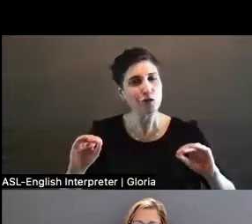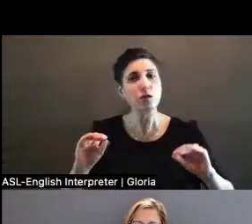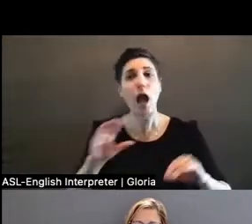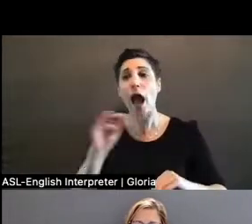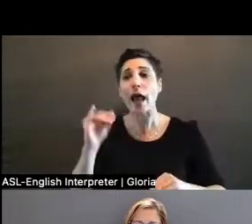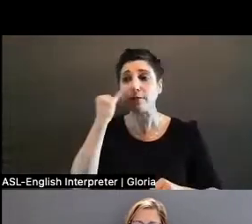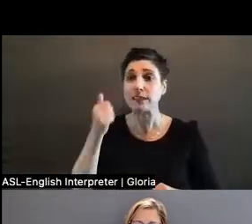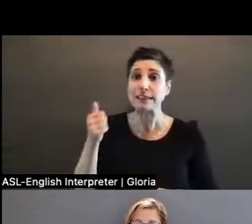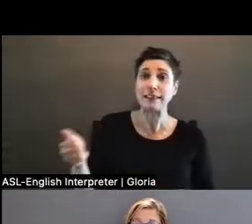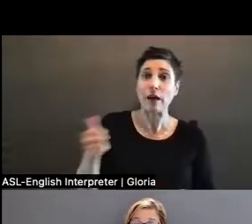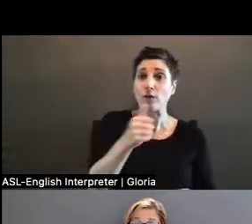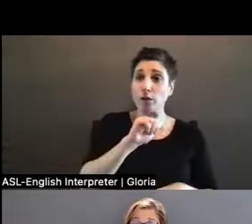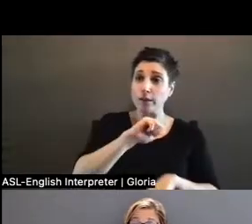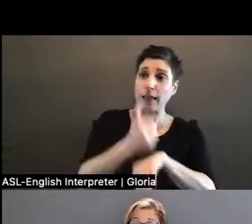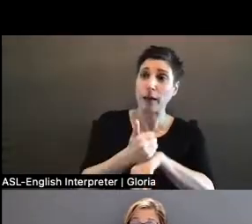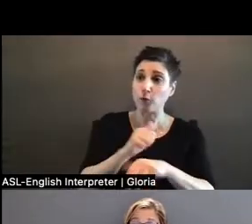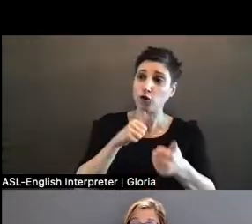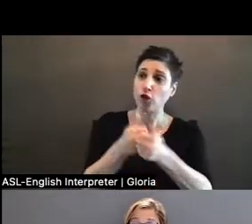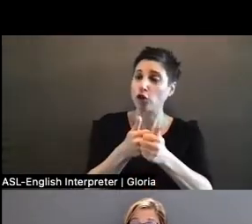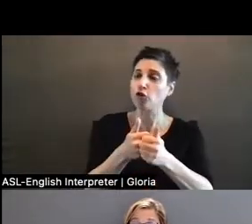and share it with other students as well.